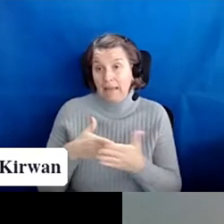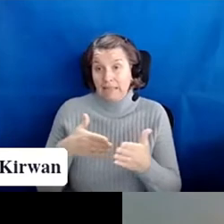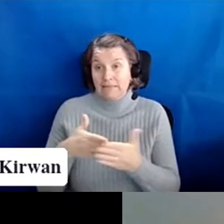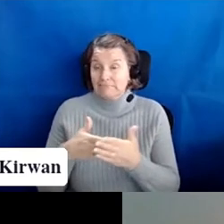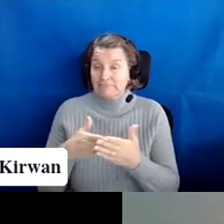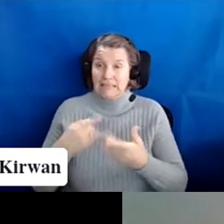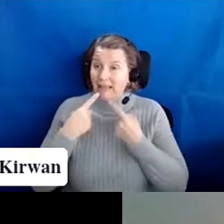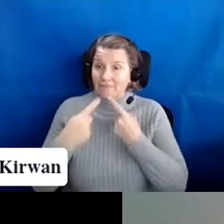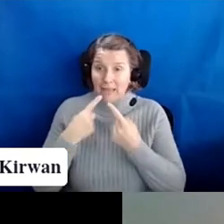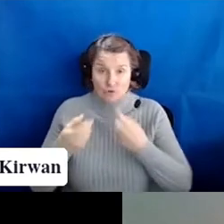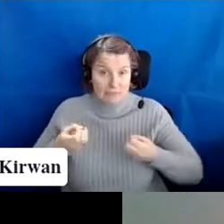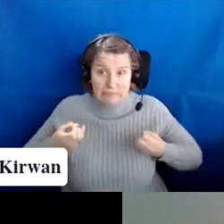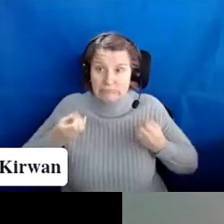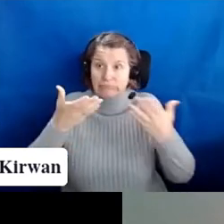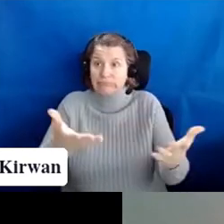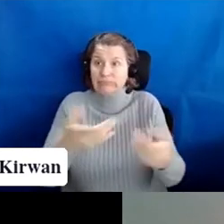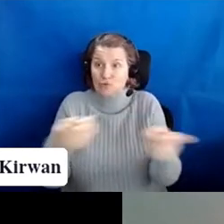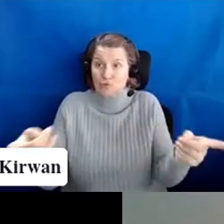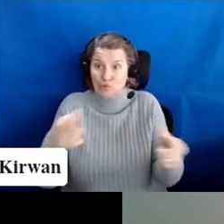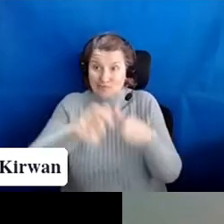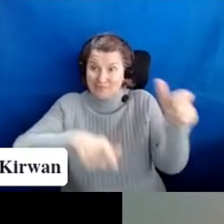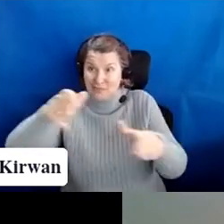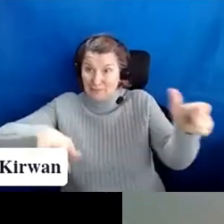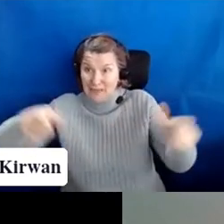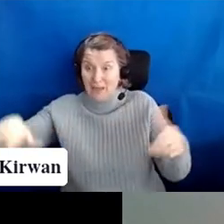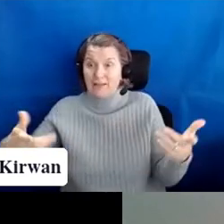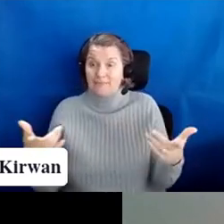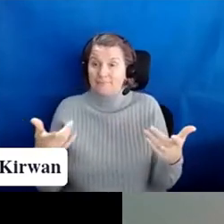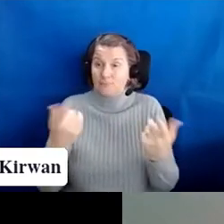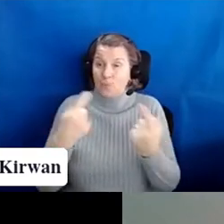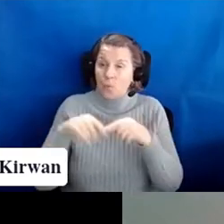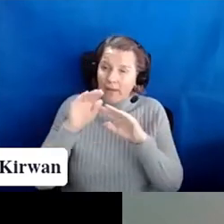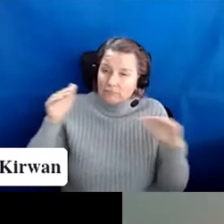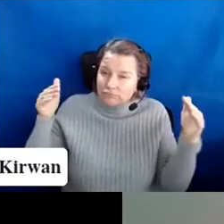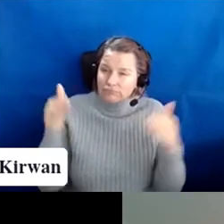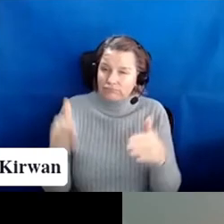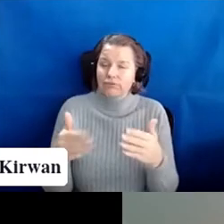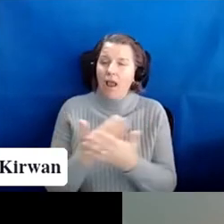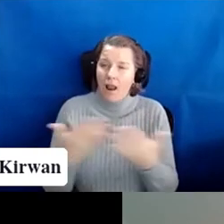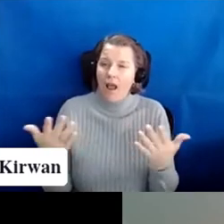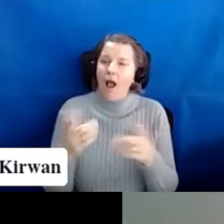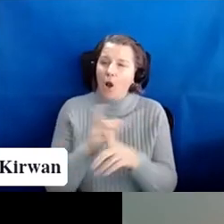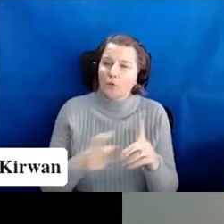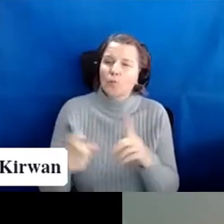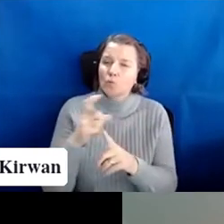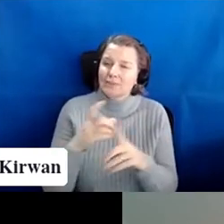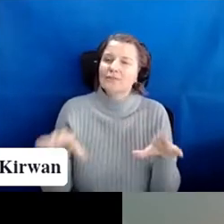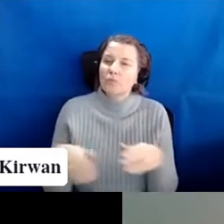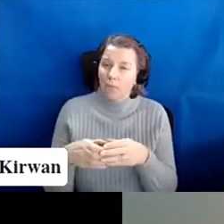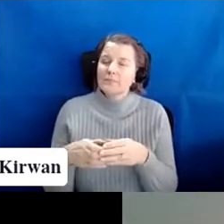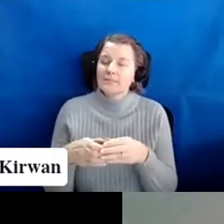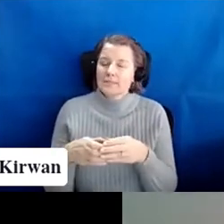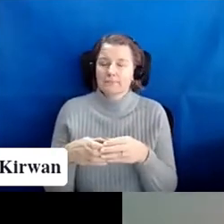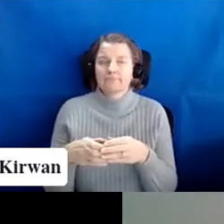information to the young people who would benefit the most. We focused a lot on community groups,